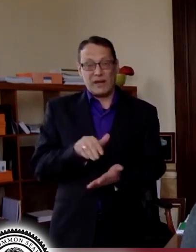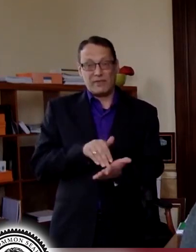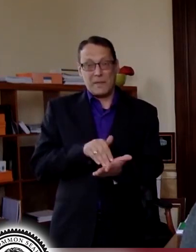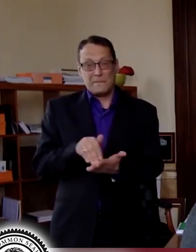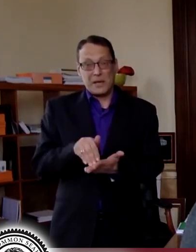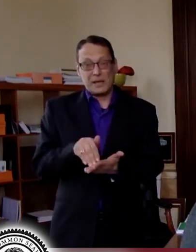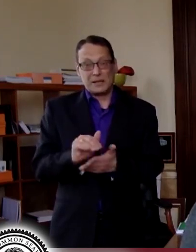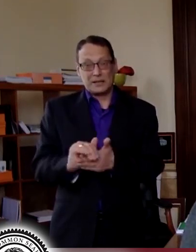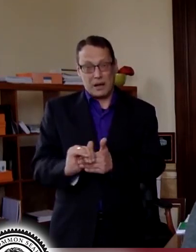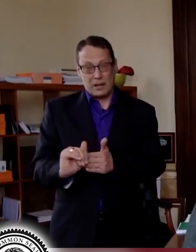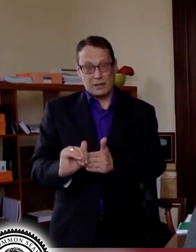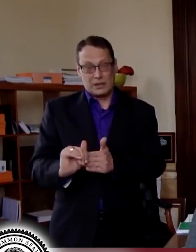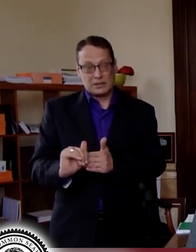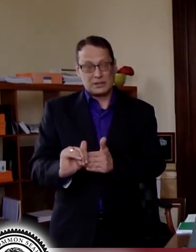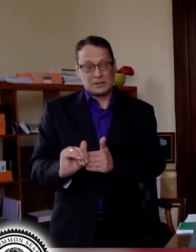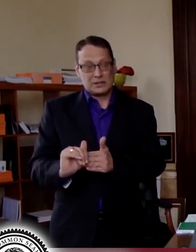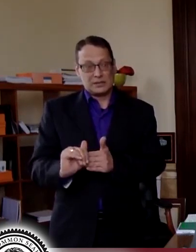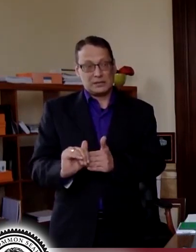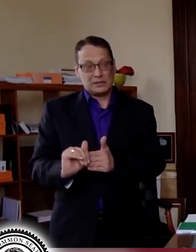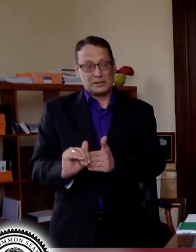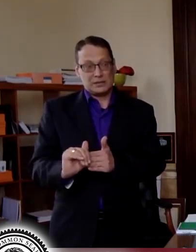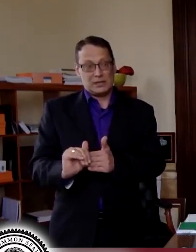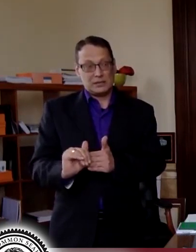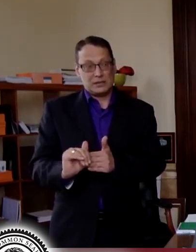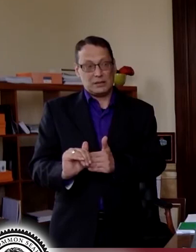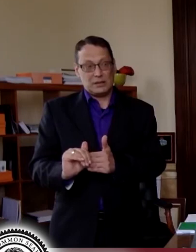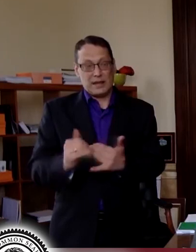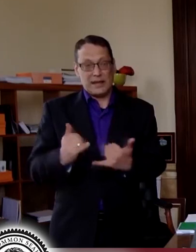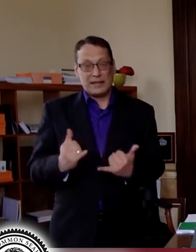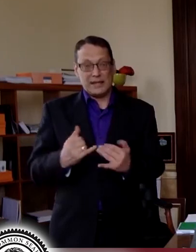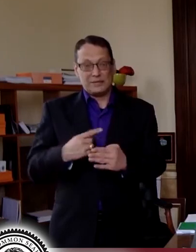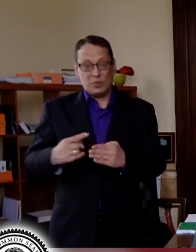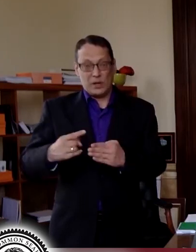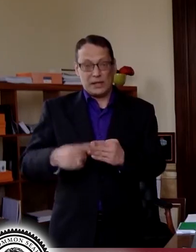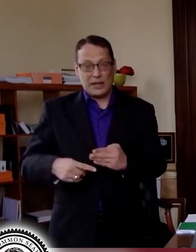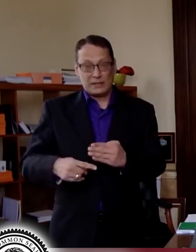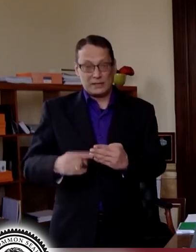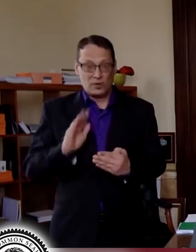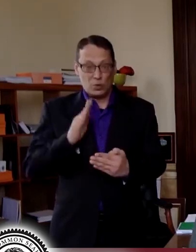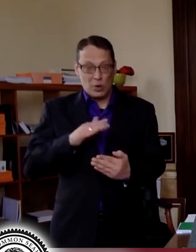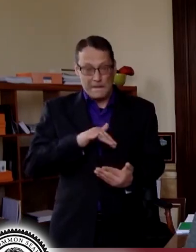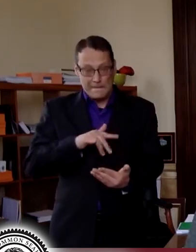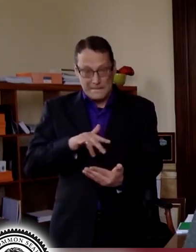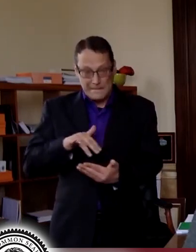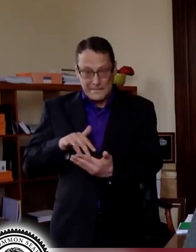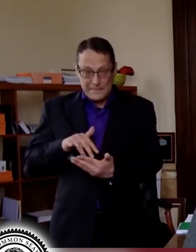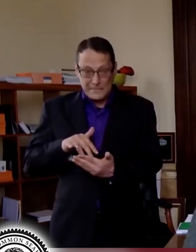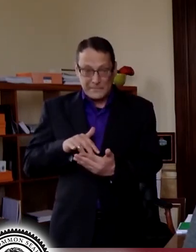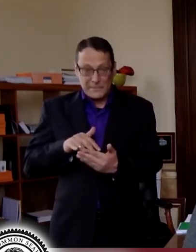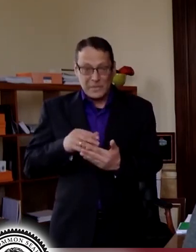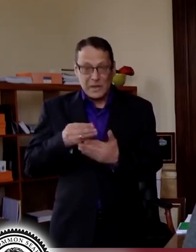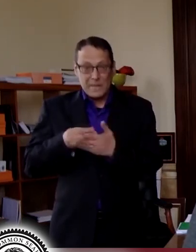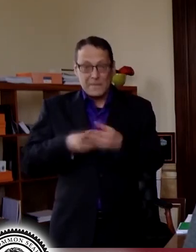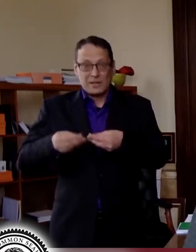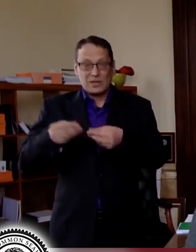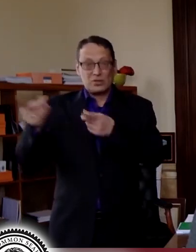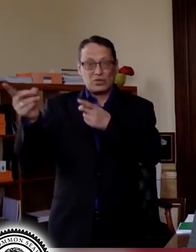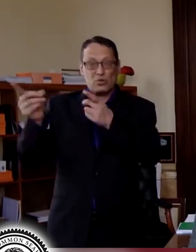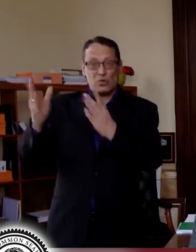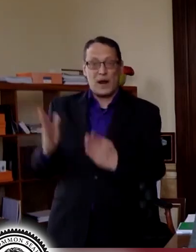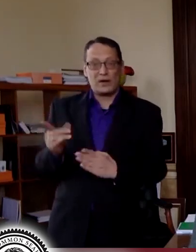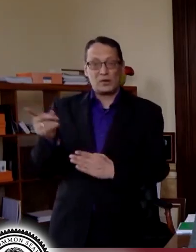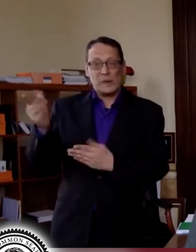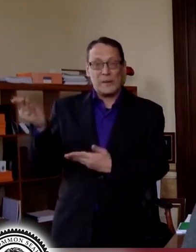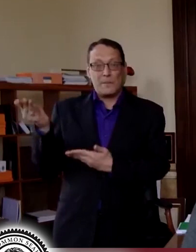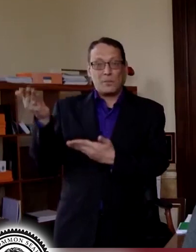million level. We are all this weekend looking at ways, this is the budget director's budget, of course, that he presents